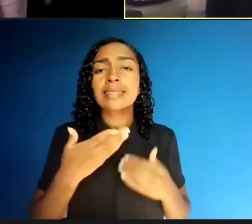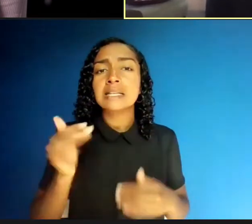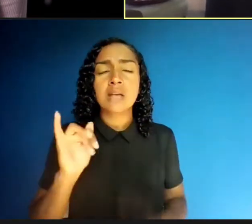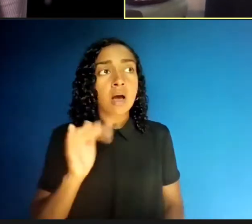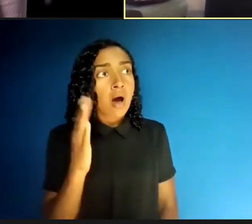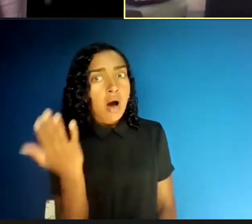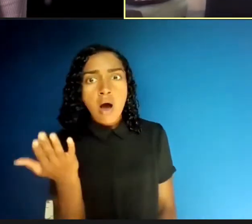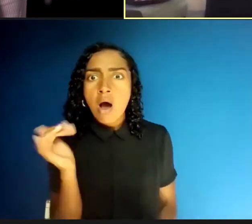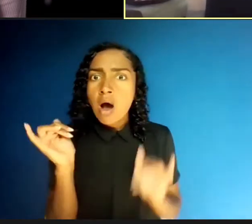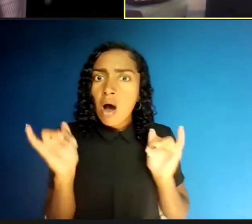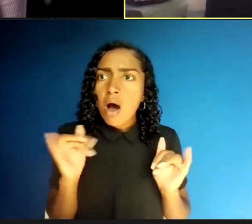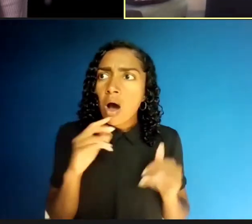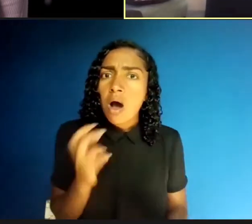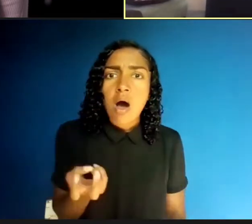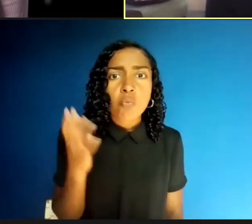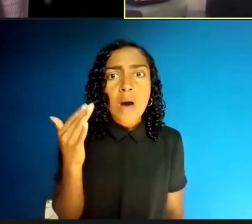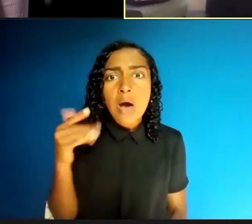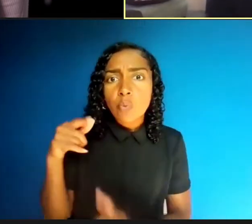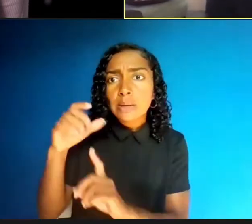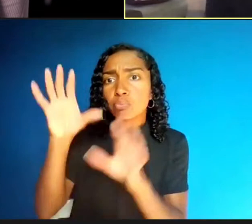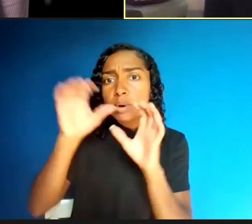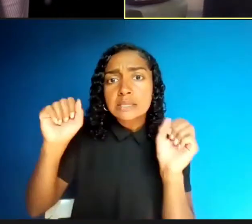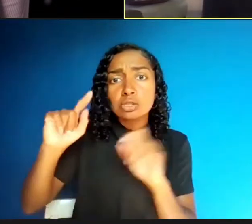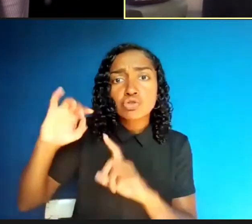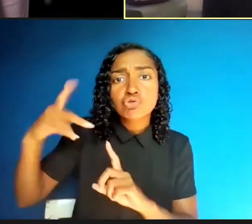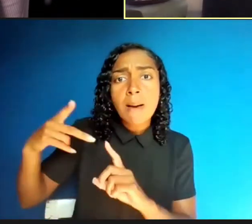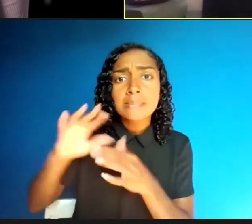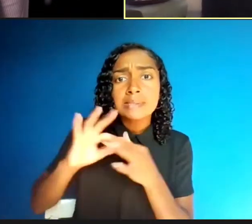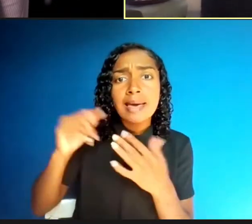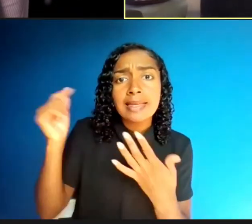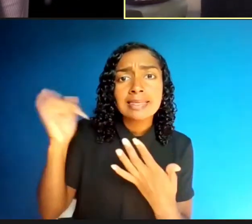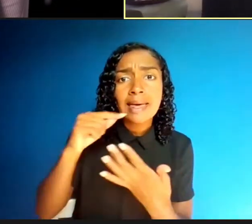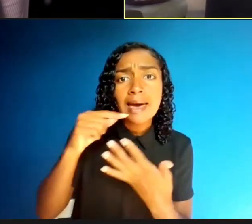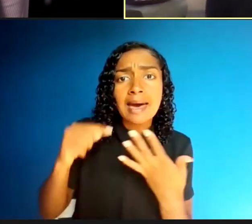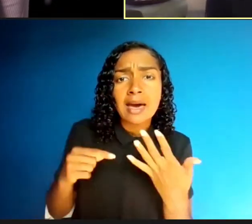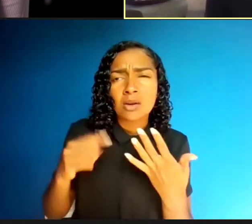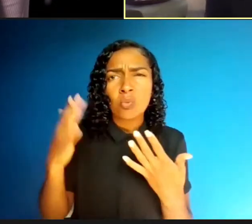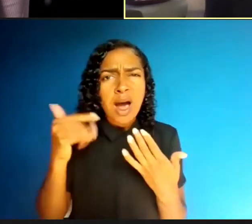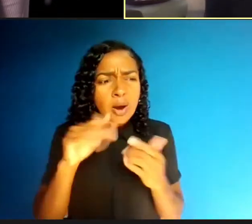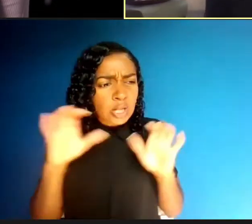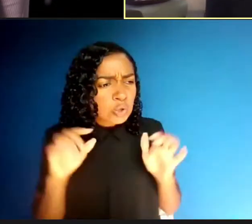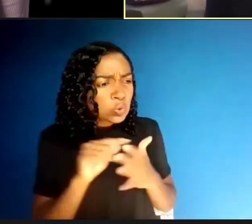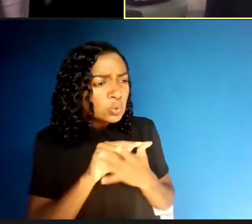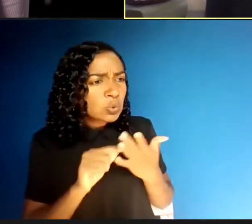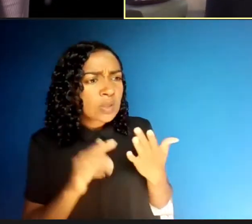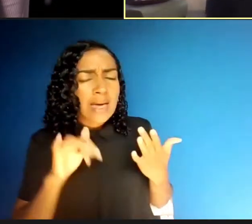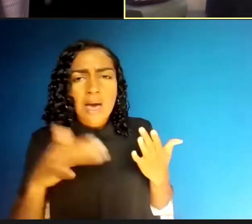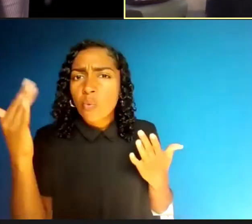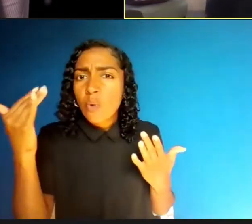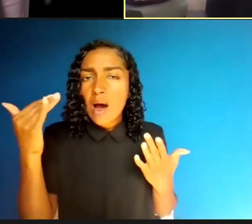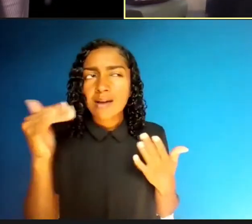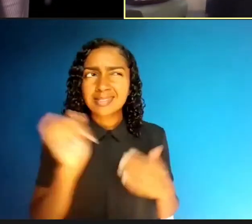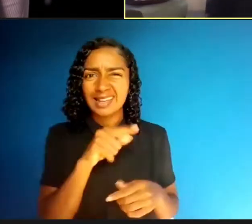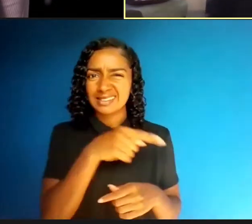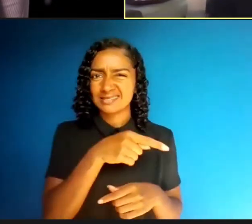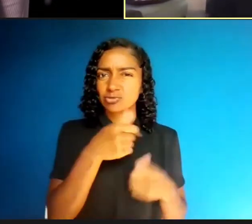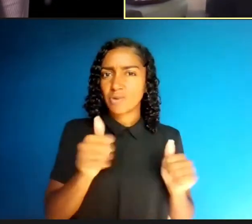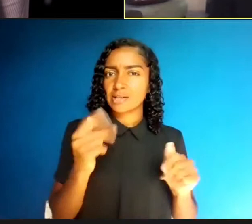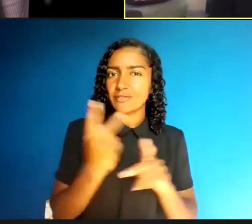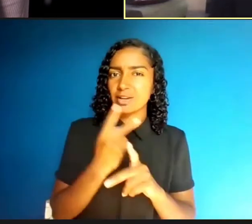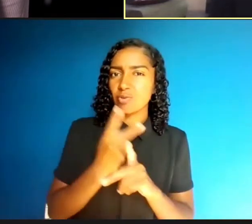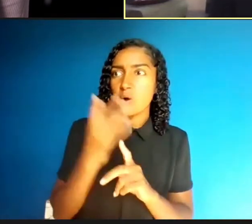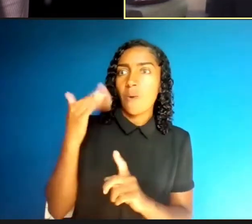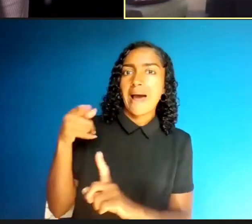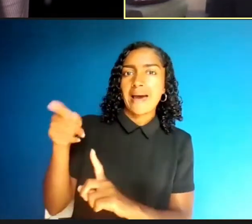that? Why would President Trump do that? As if they're trying to figure out why he's not acting like a